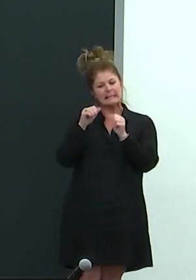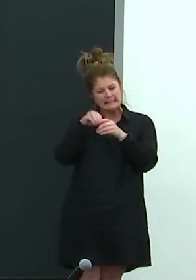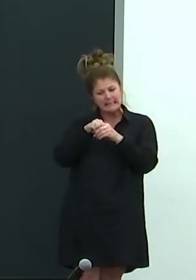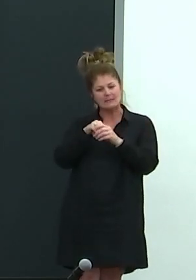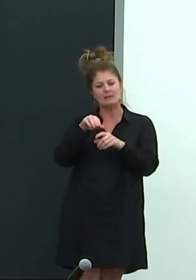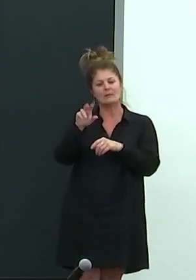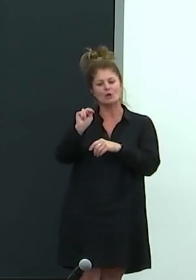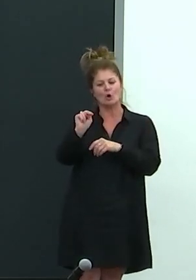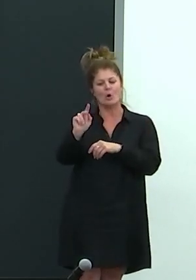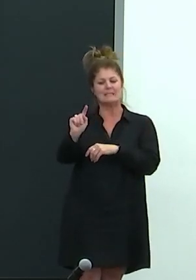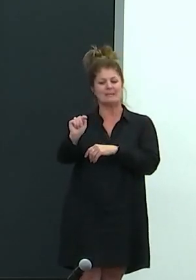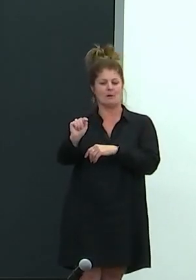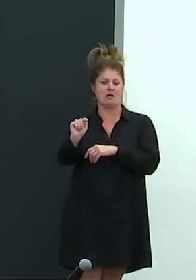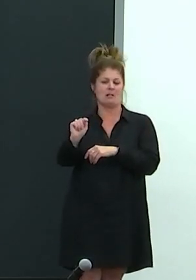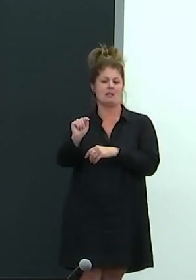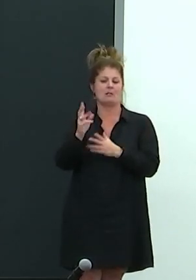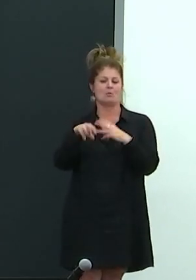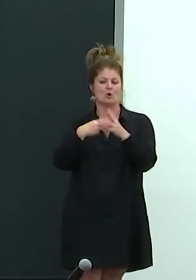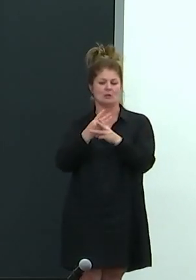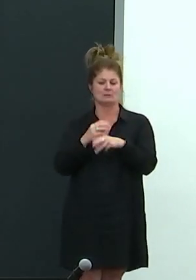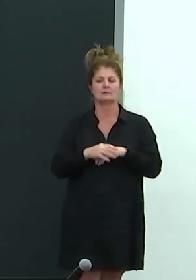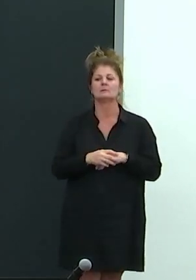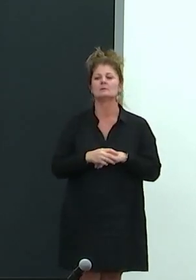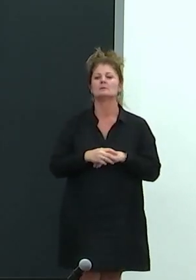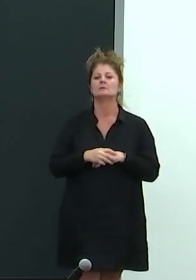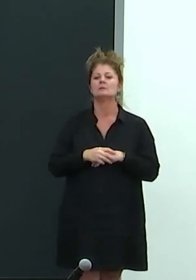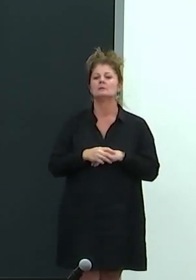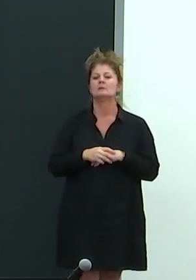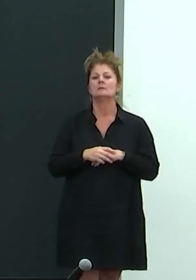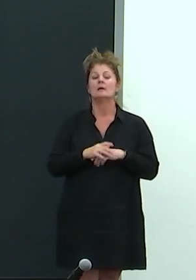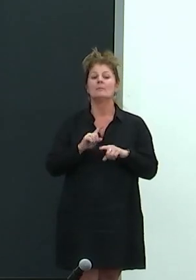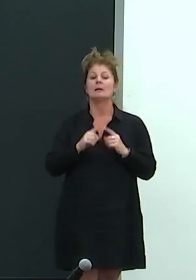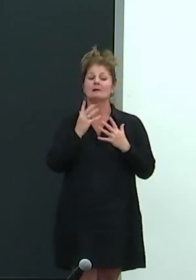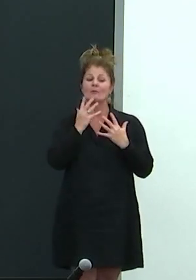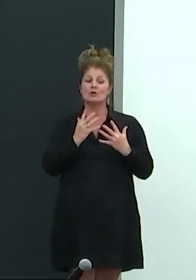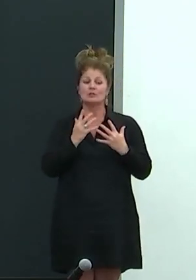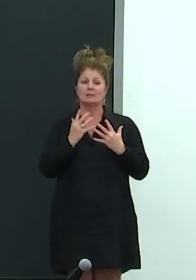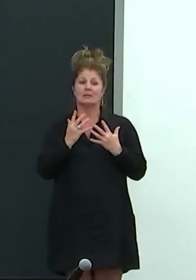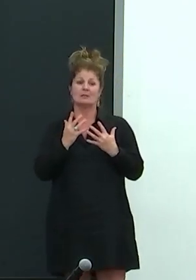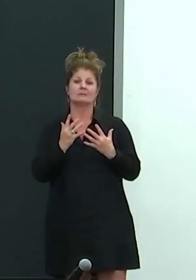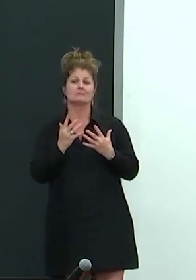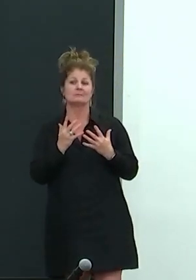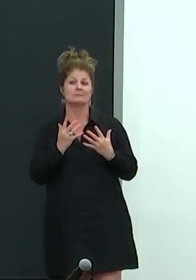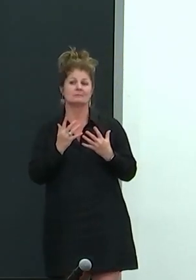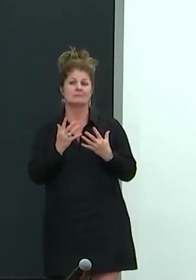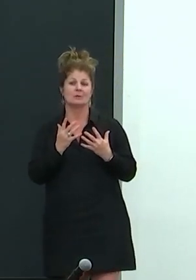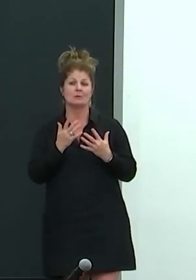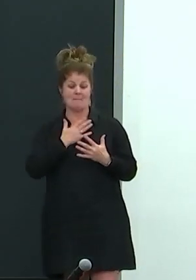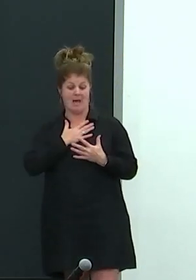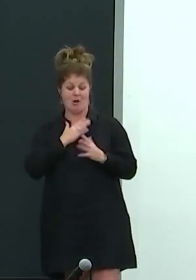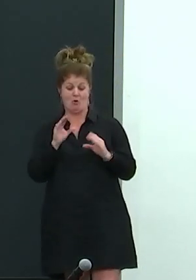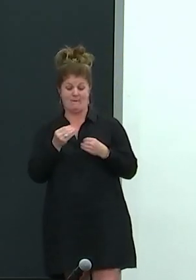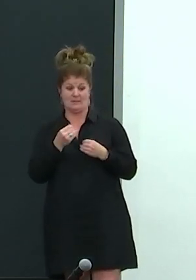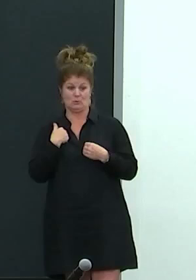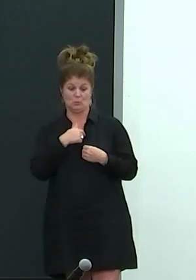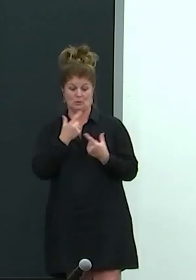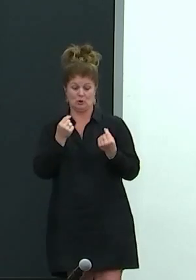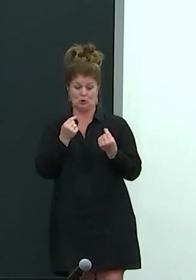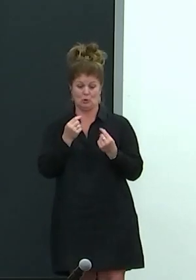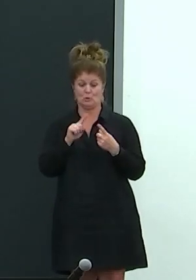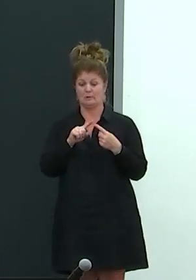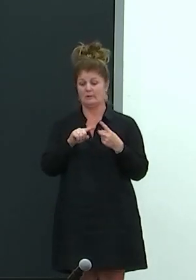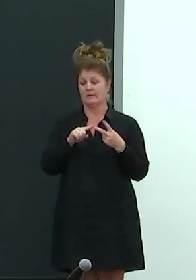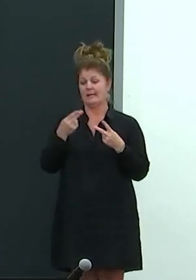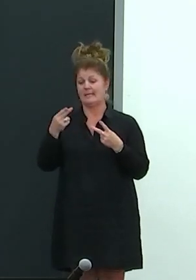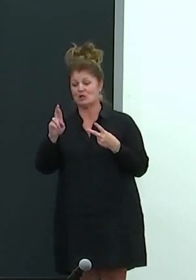Unfortunately, a lot of what we do through my office, through HR, things